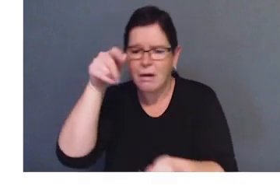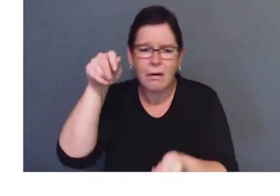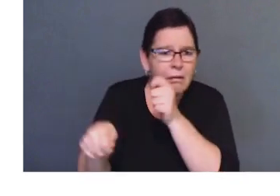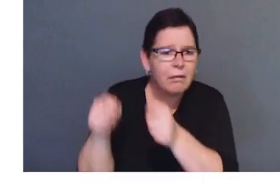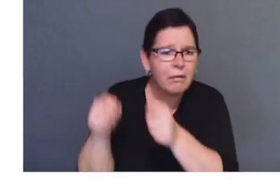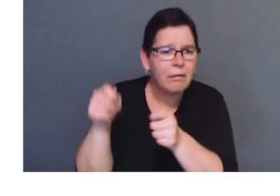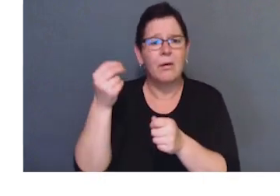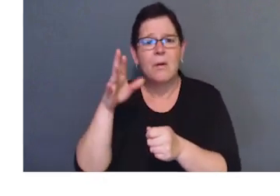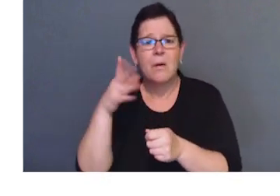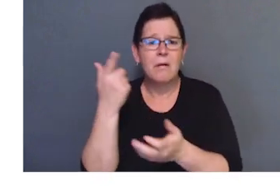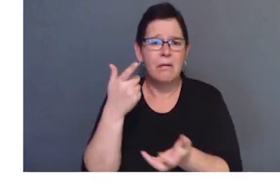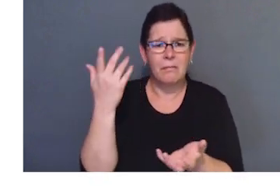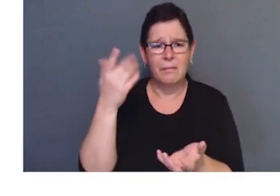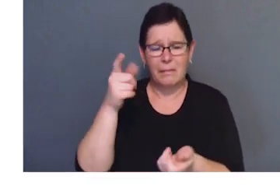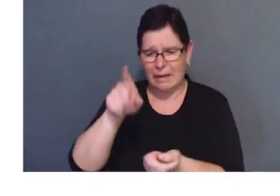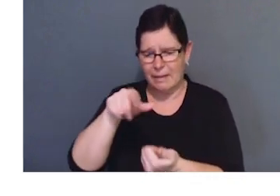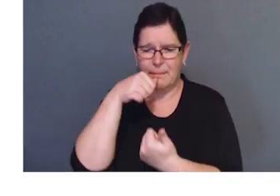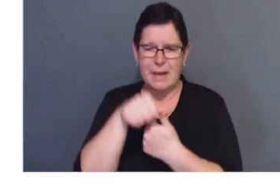on your screen.